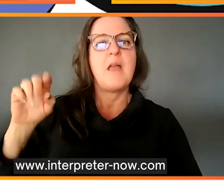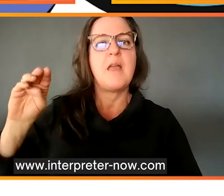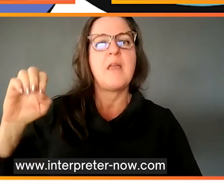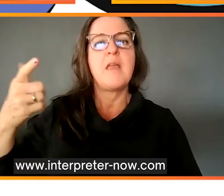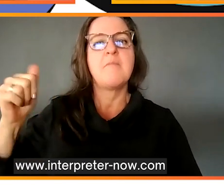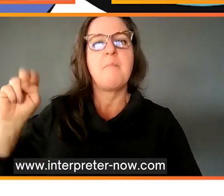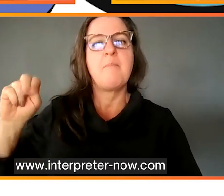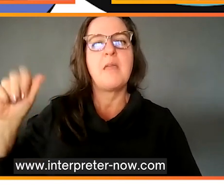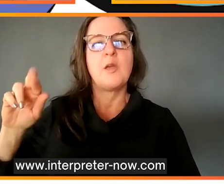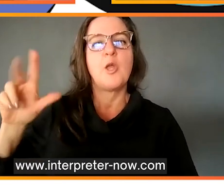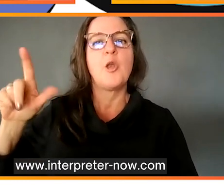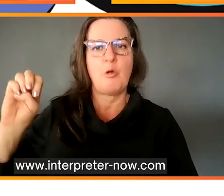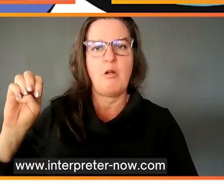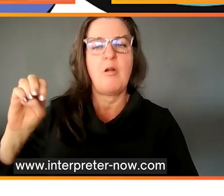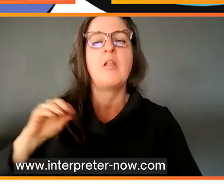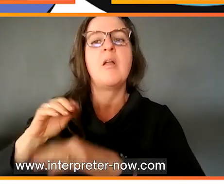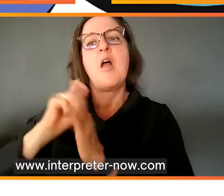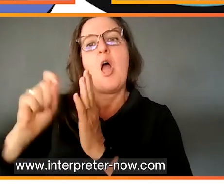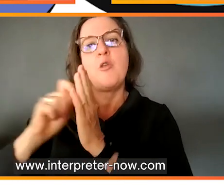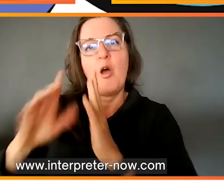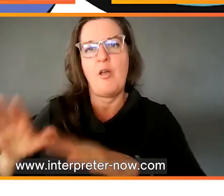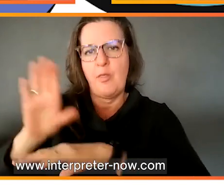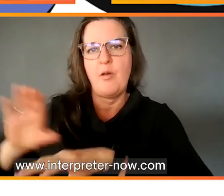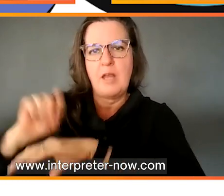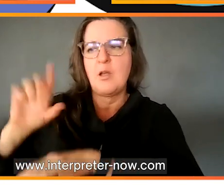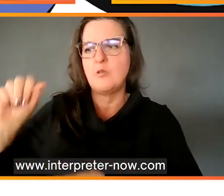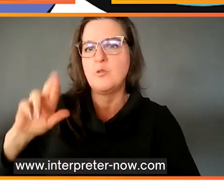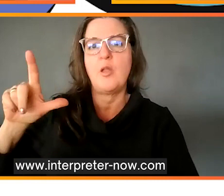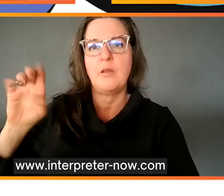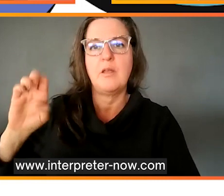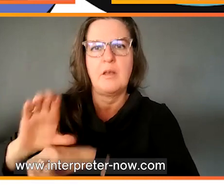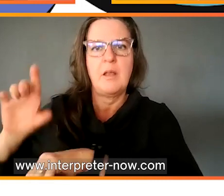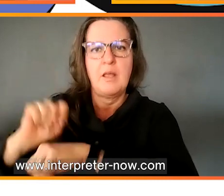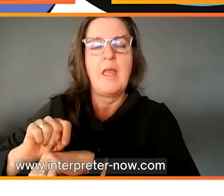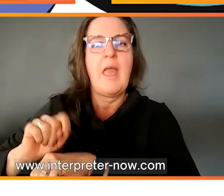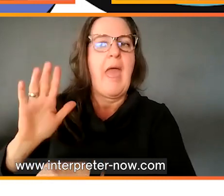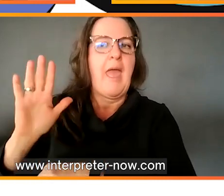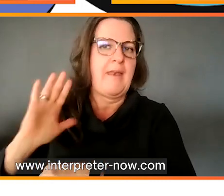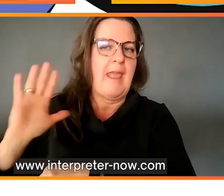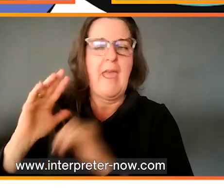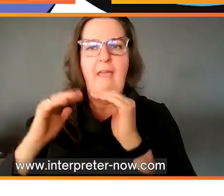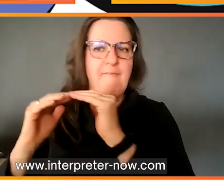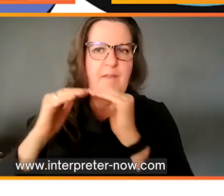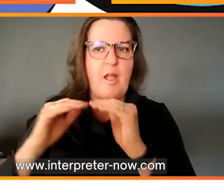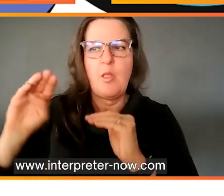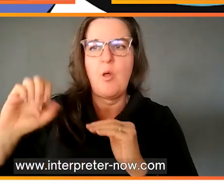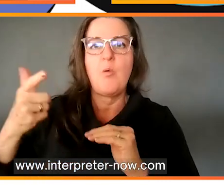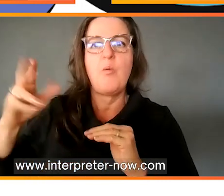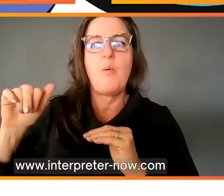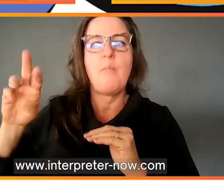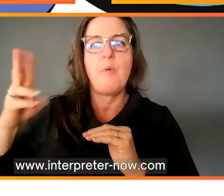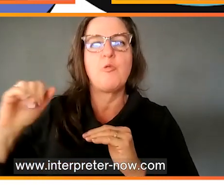author and consultant at Carle Consulting. She's also a fellow McGraw Hill author of Walk Away to Win, a playbook